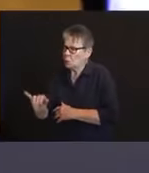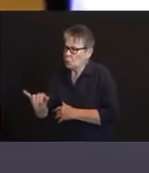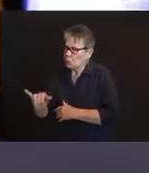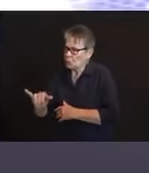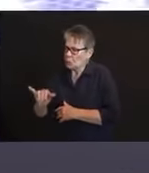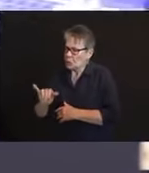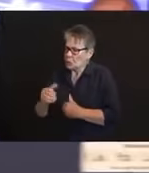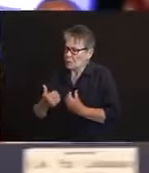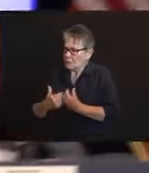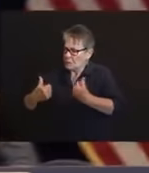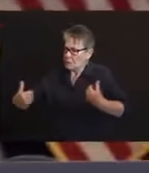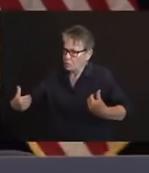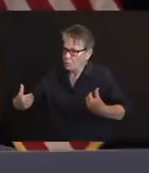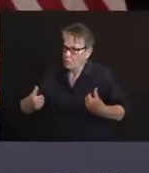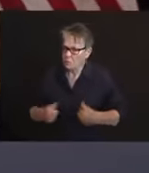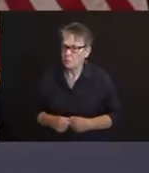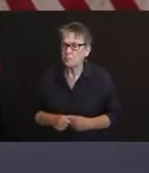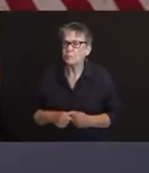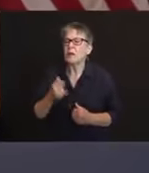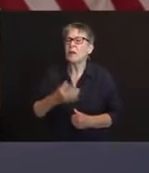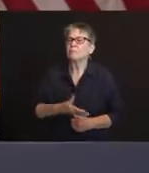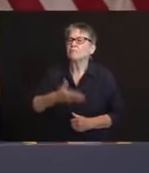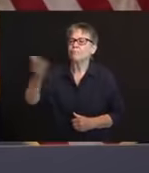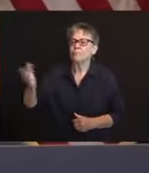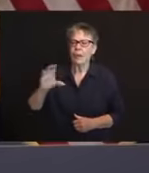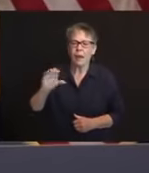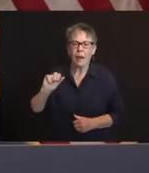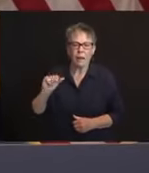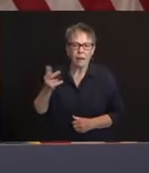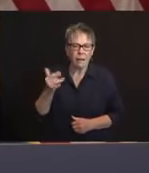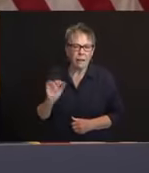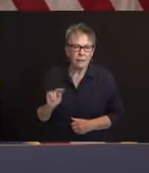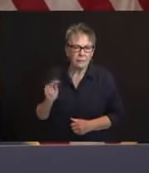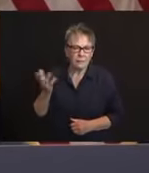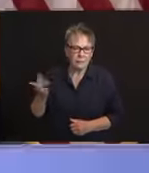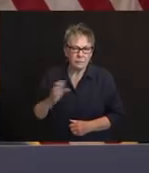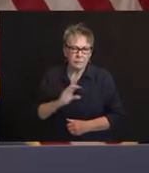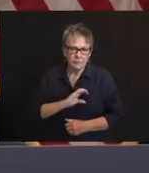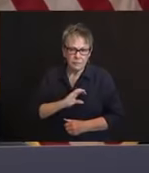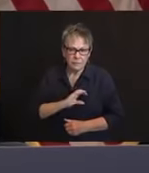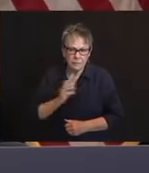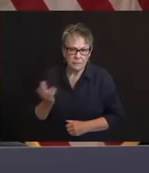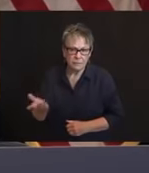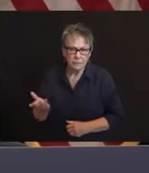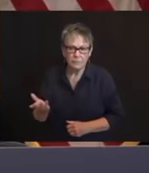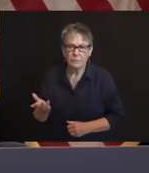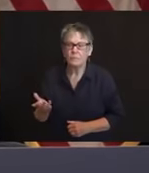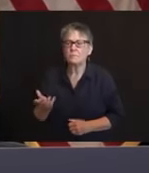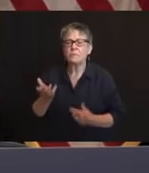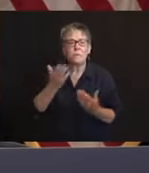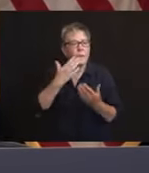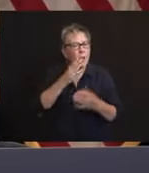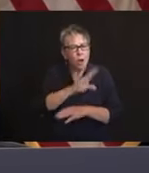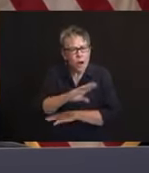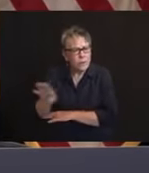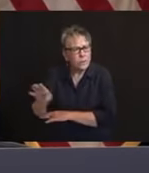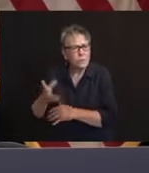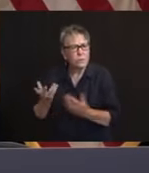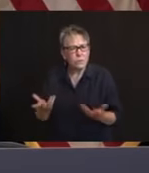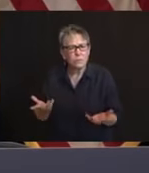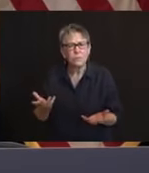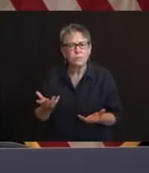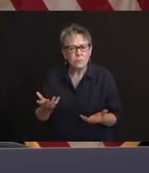Good afternoon. Although a busy weekend with regard to protests, I think we had upwards of 50 that we